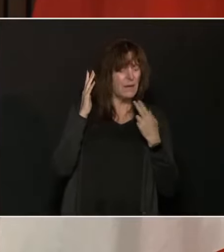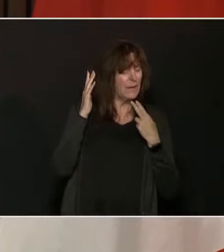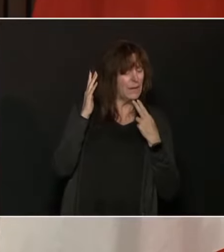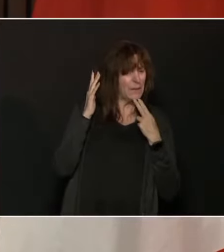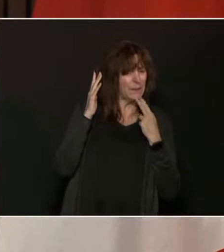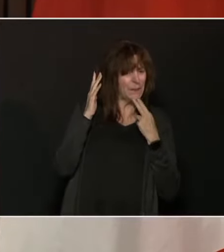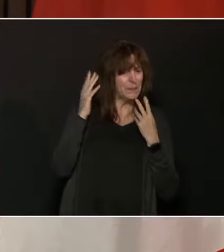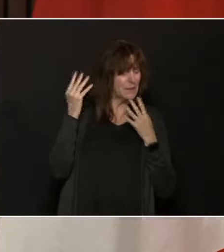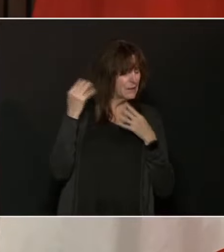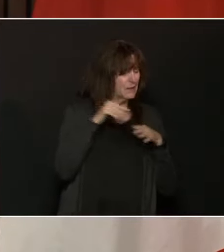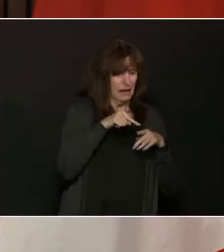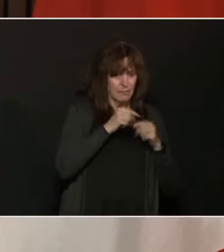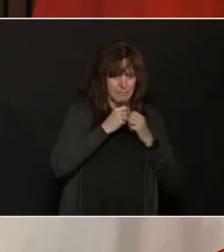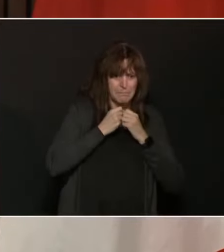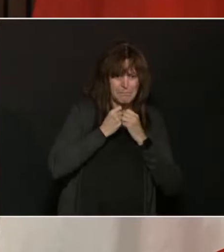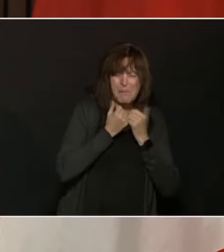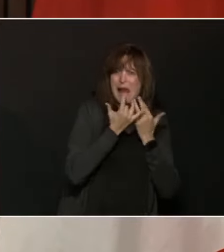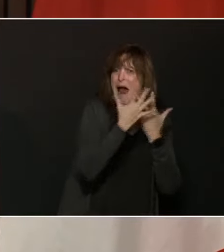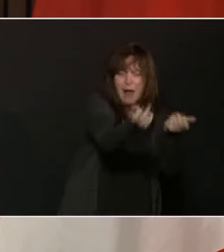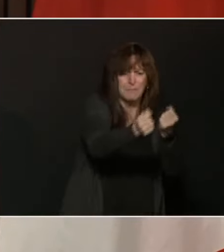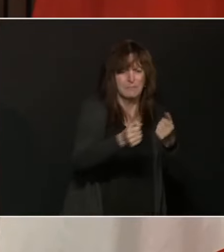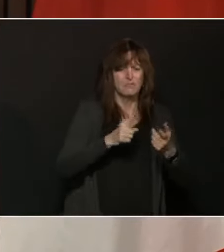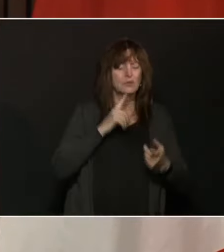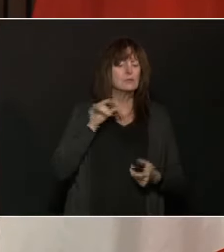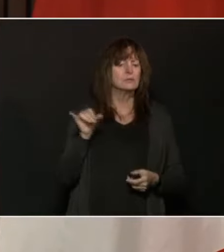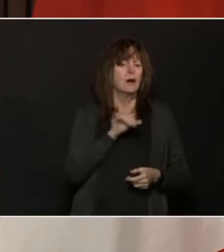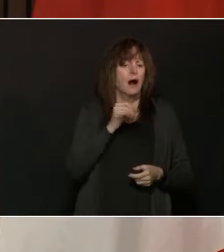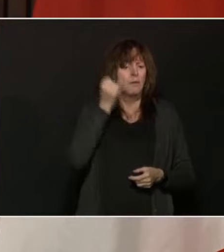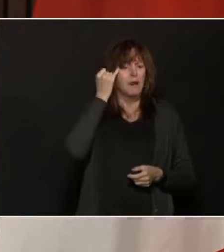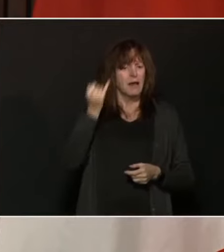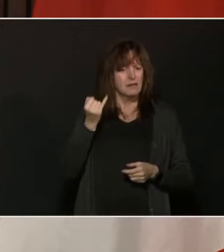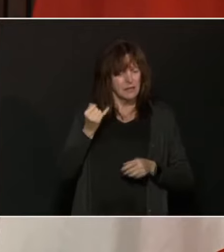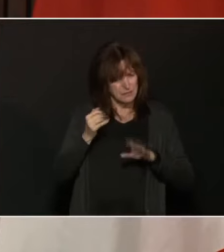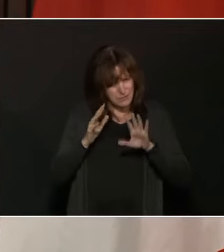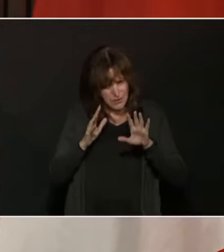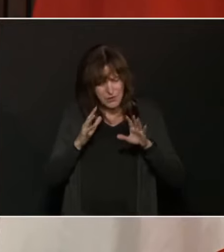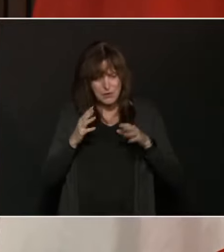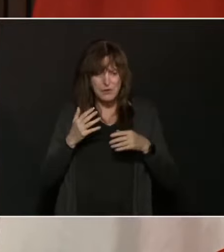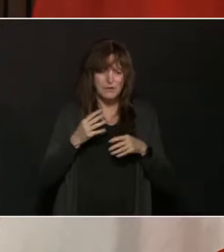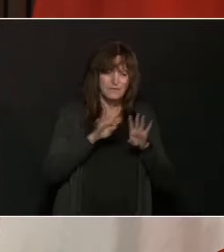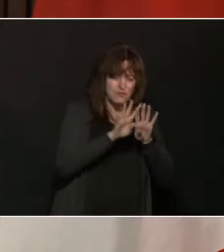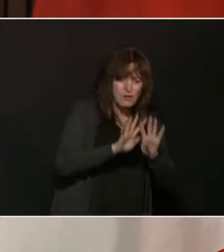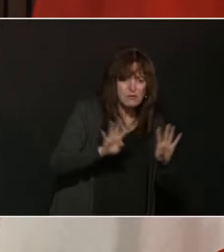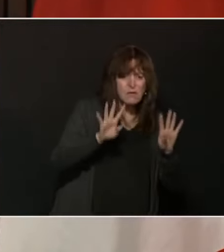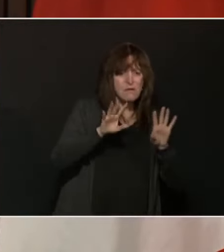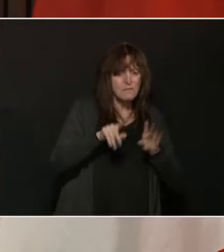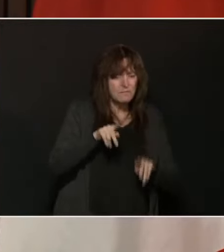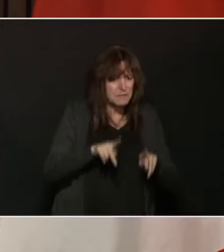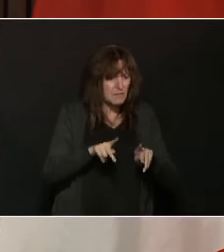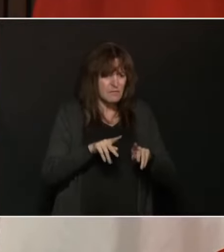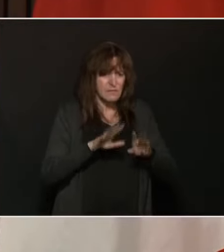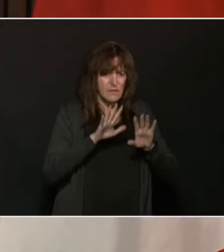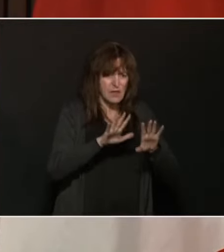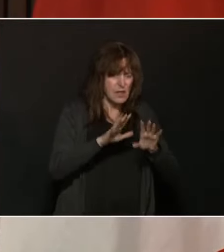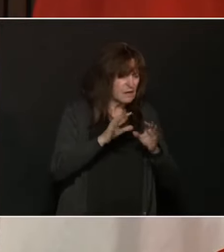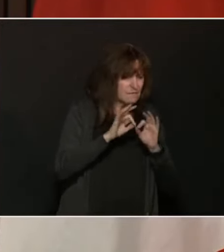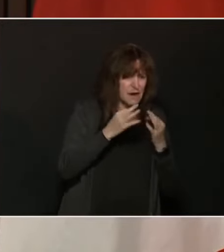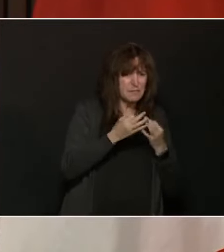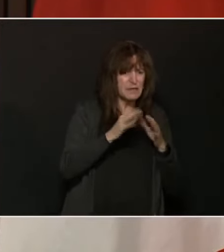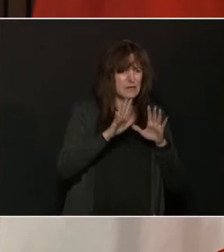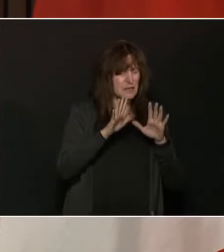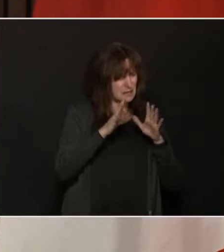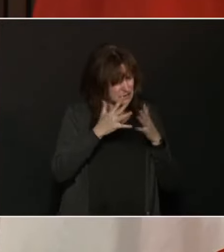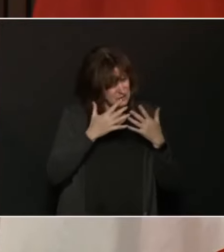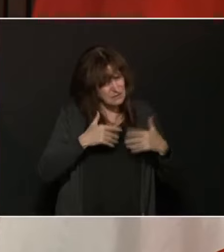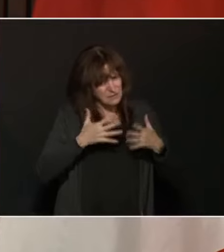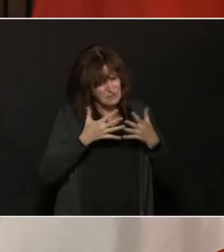limit spread in both of these front lines, for these workers and for their families. And before I start with the overview, I